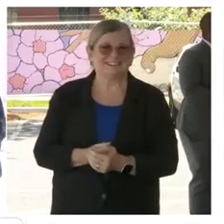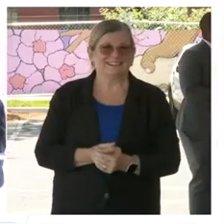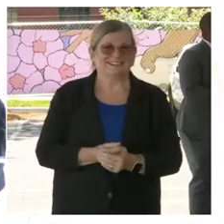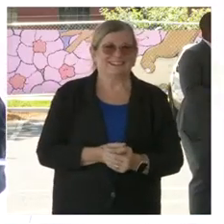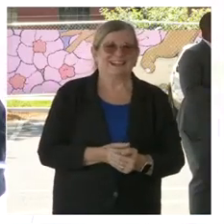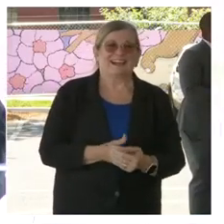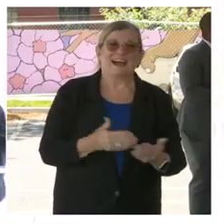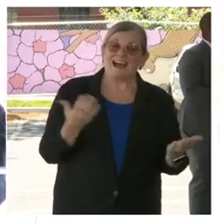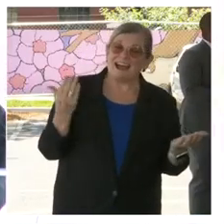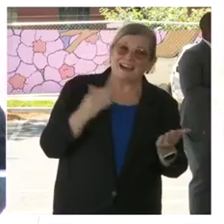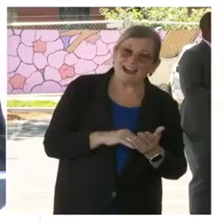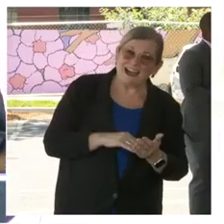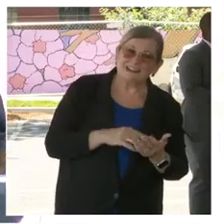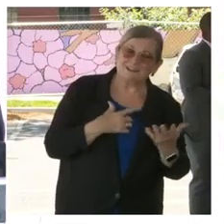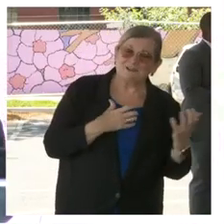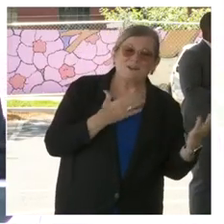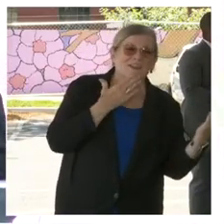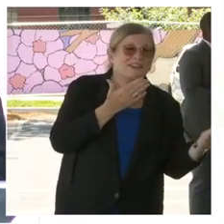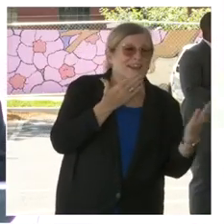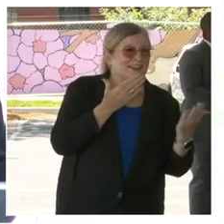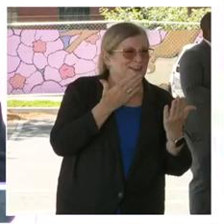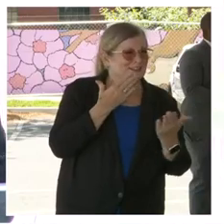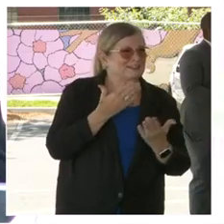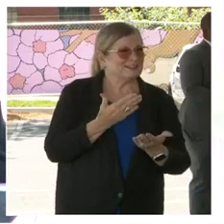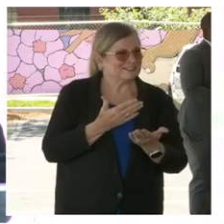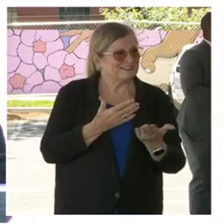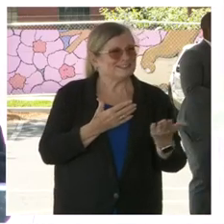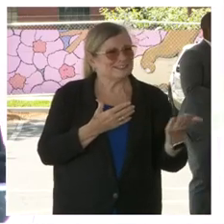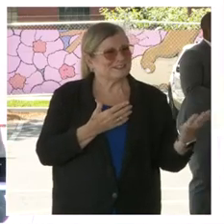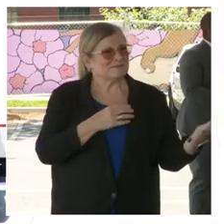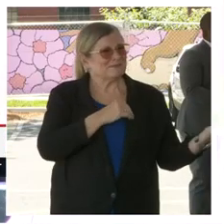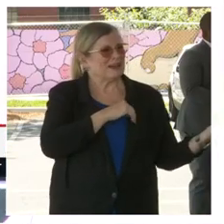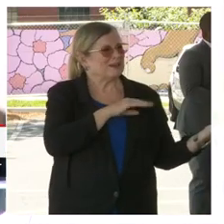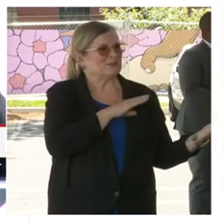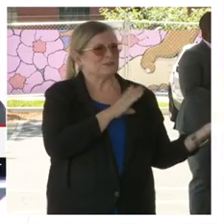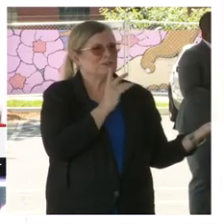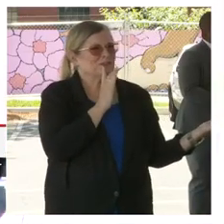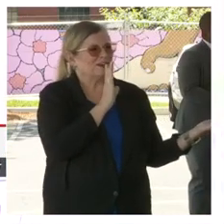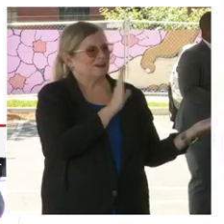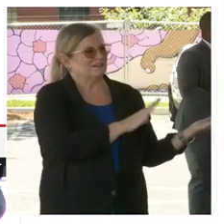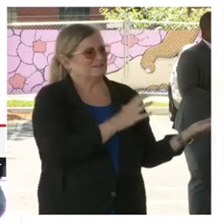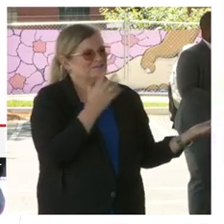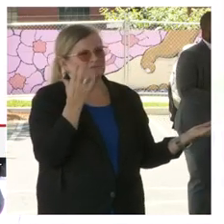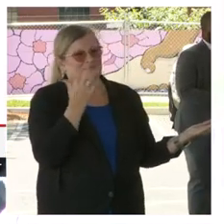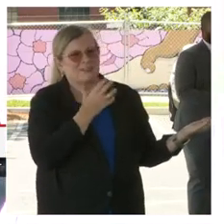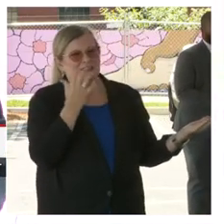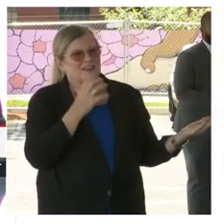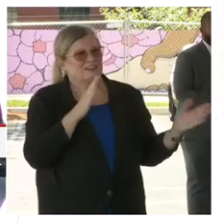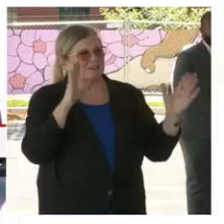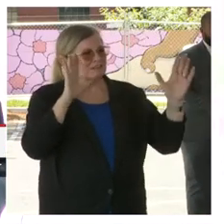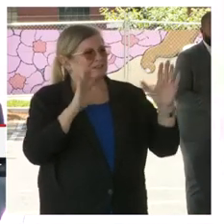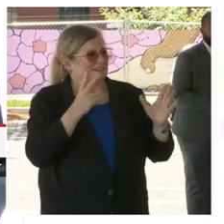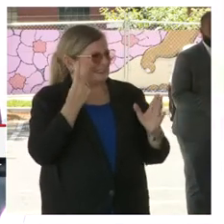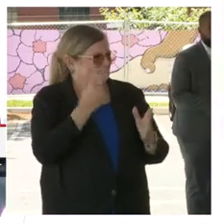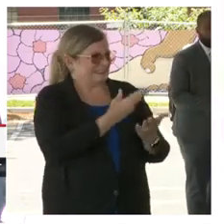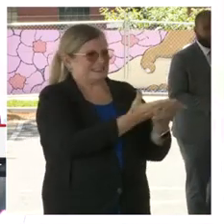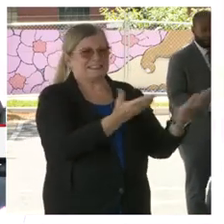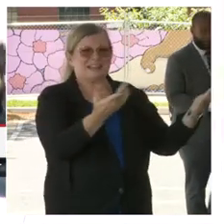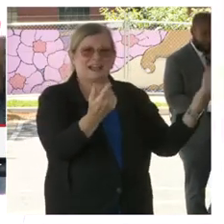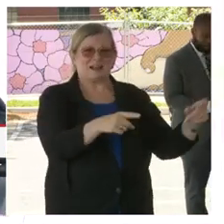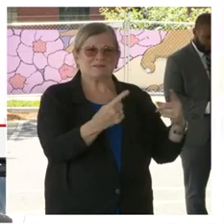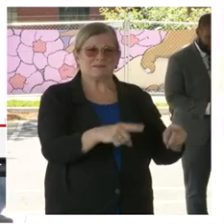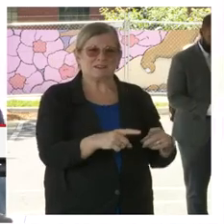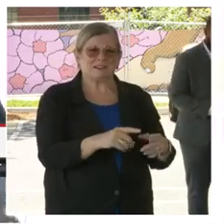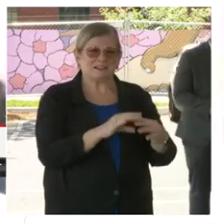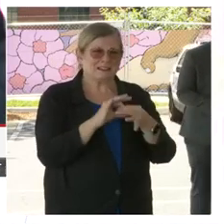Again, I have to thank the mayor and the incredible vision for allowing this to happen, the Emerson Collective, my partners, Red